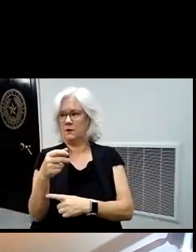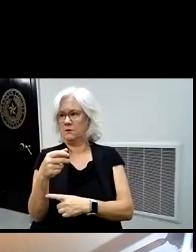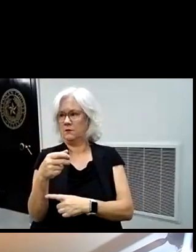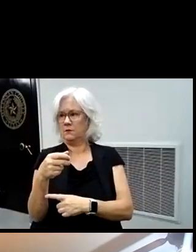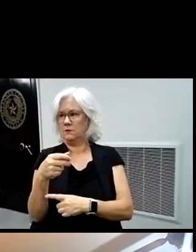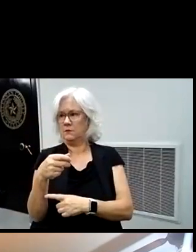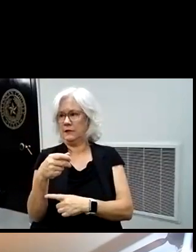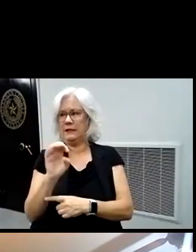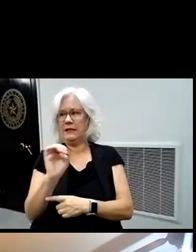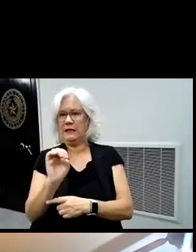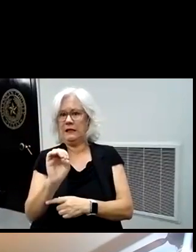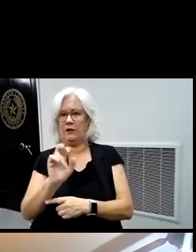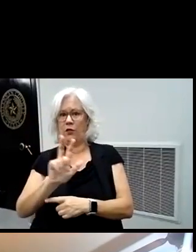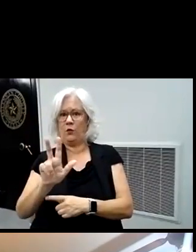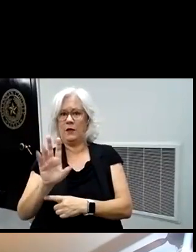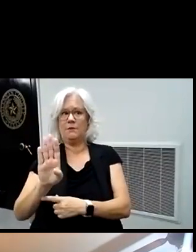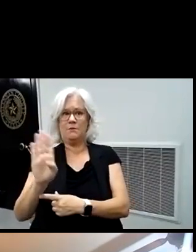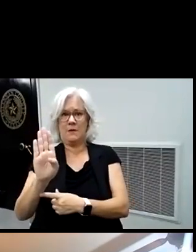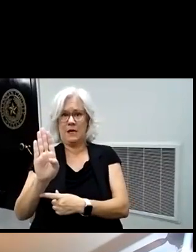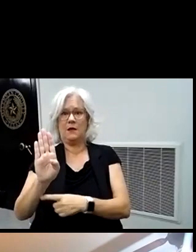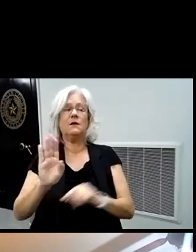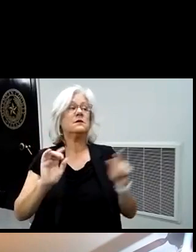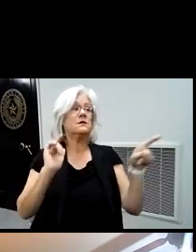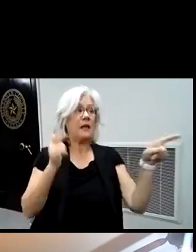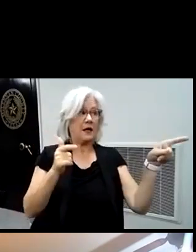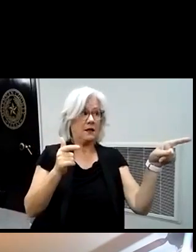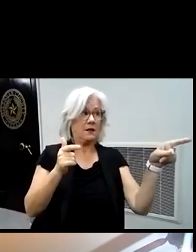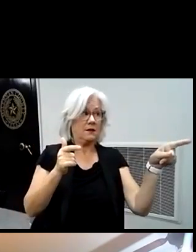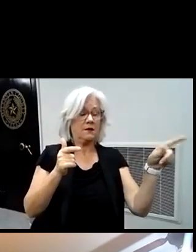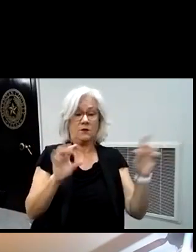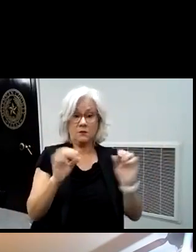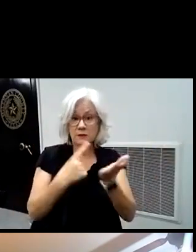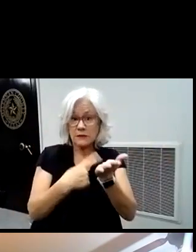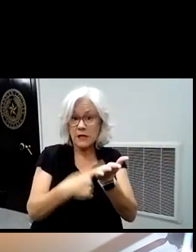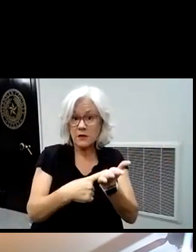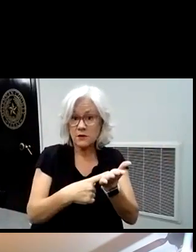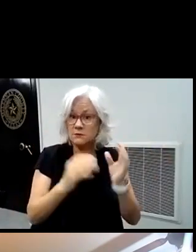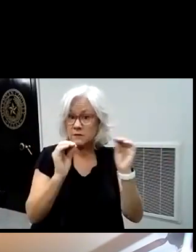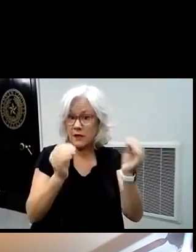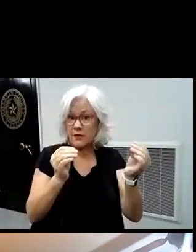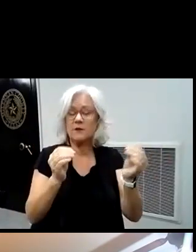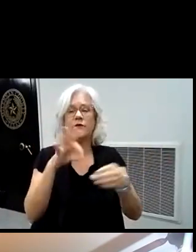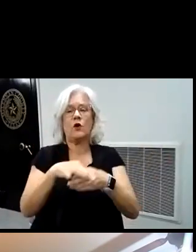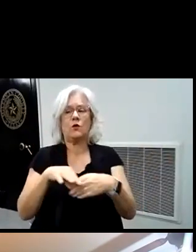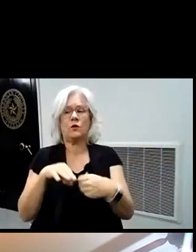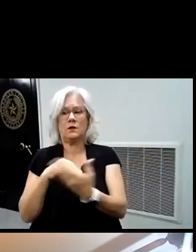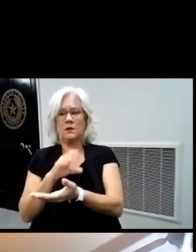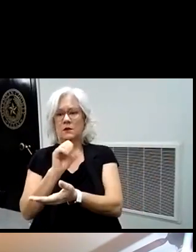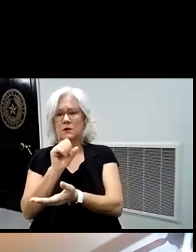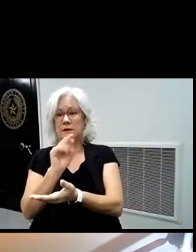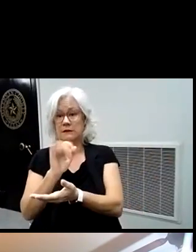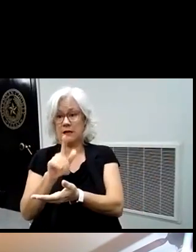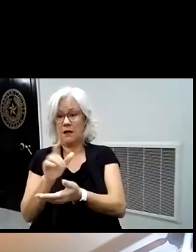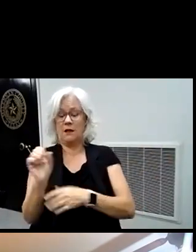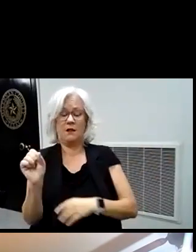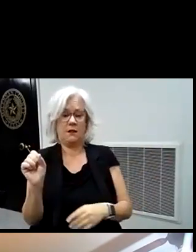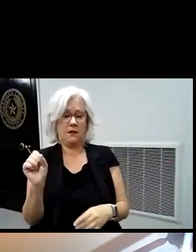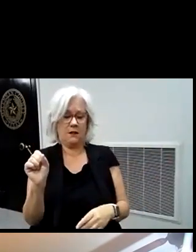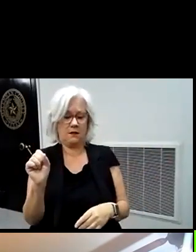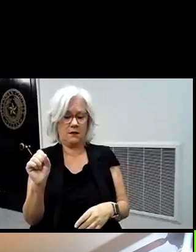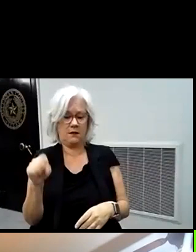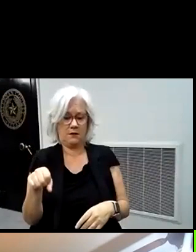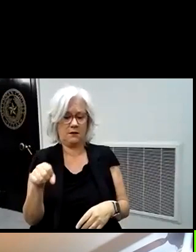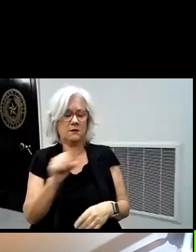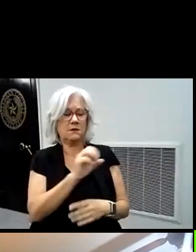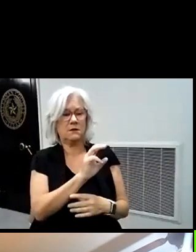E3B. Second. Motion been made and second. Any other discussion? No other discussion, call for a vote. Commissioner Snell,